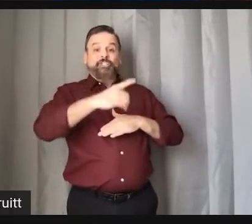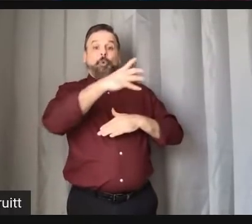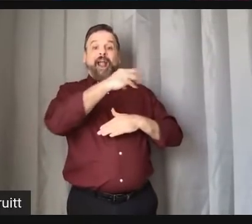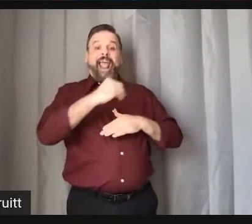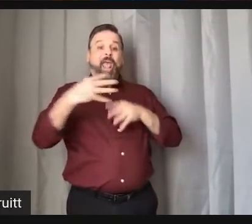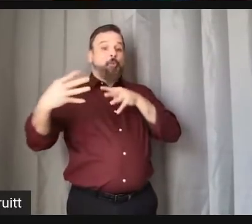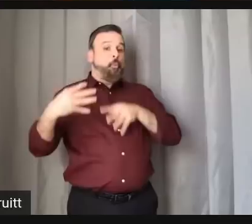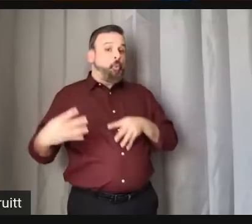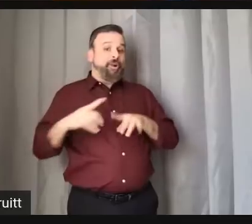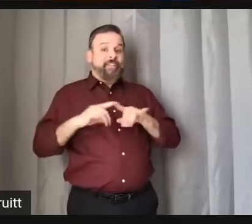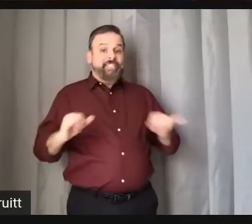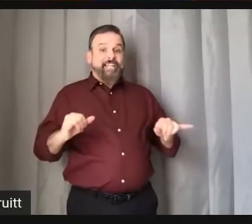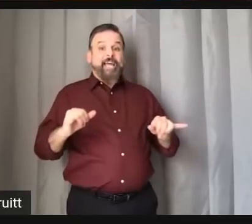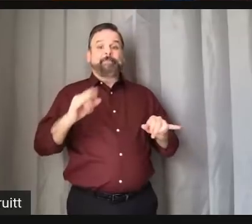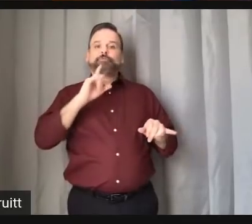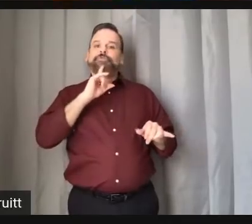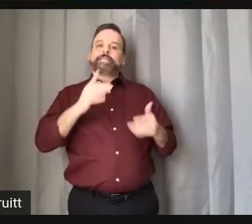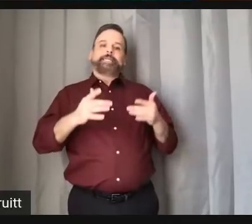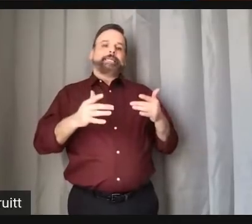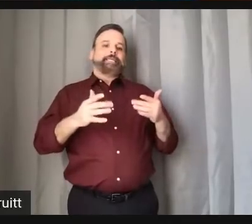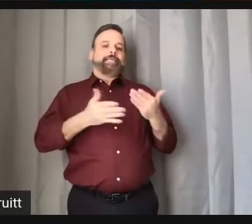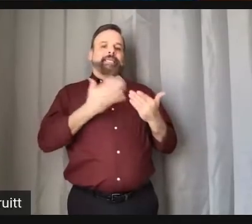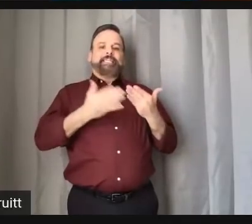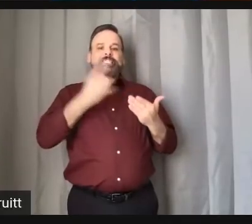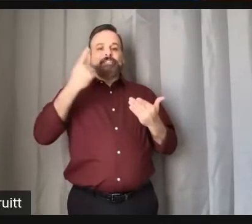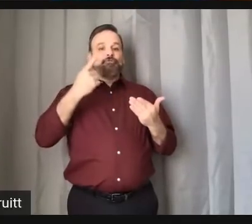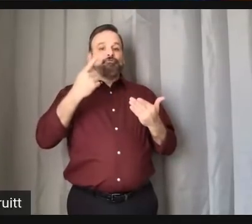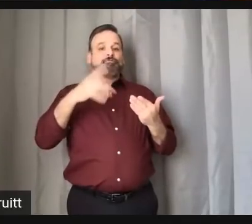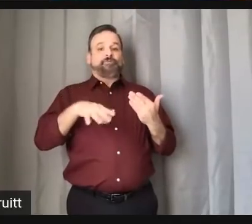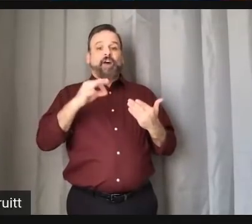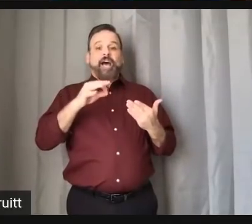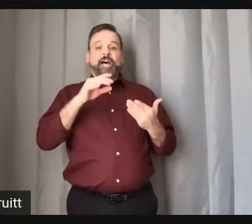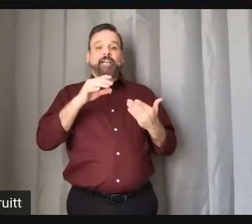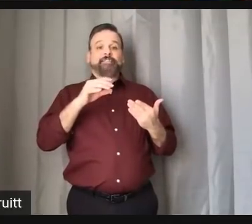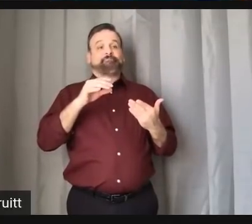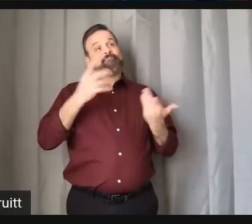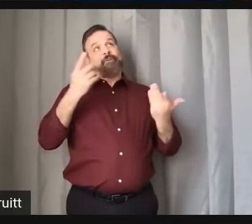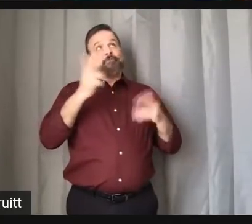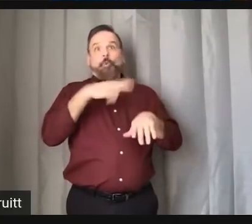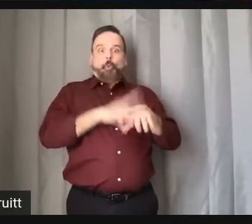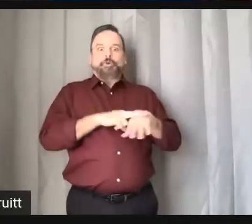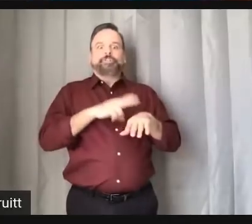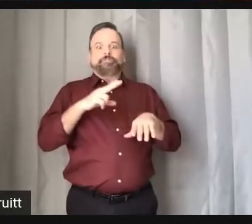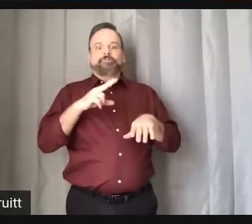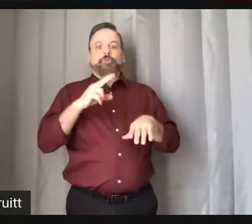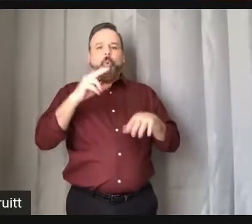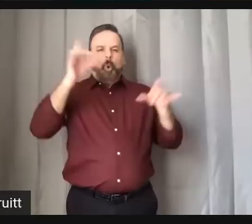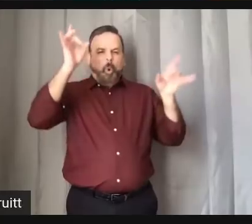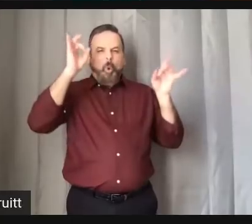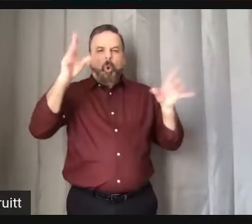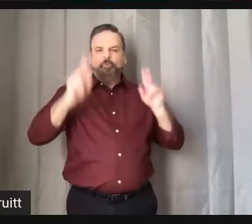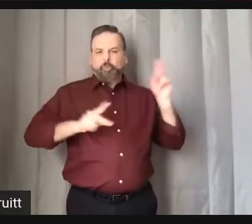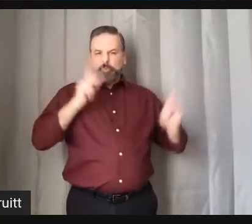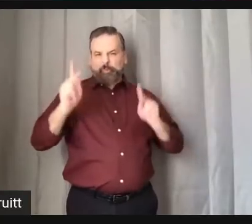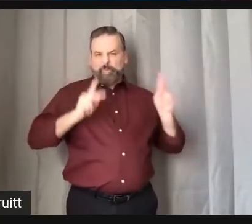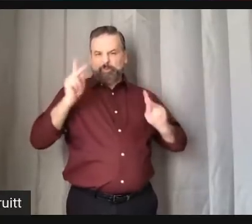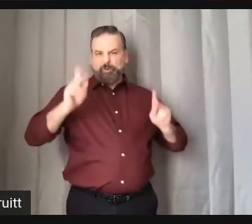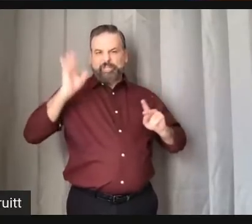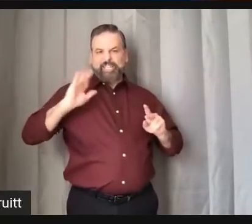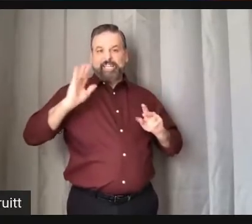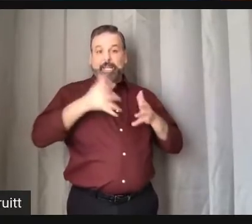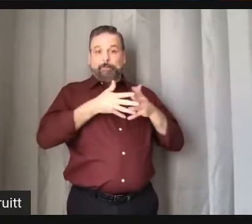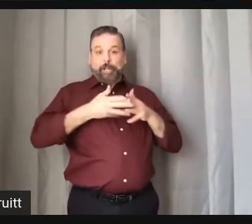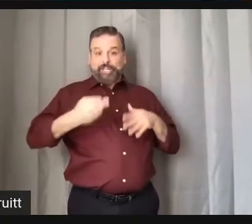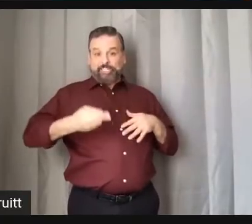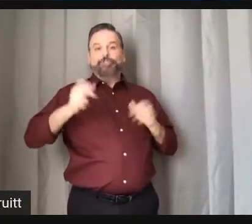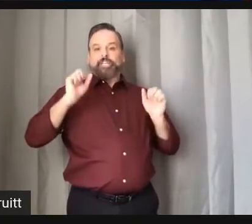And it turned out to be very easy, actually, to find, go figure, horrible people in American history who could perform the role of the